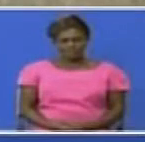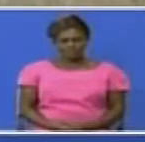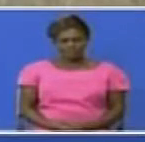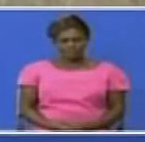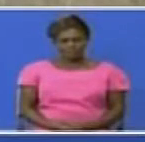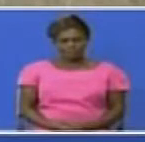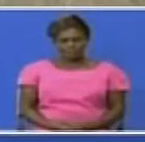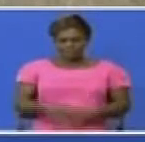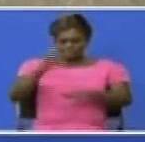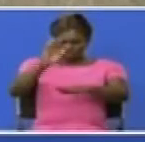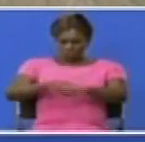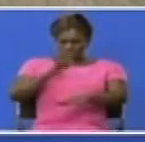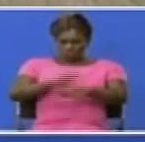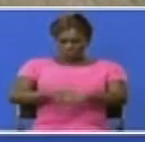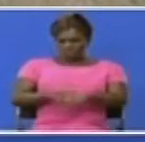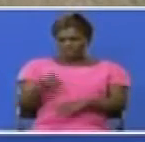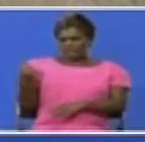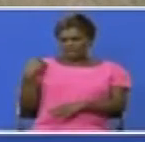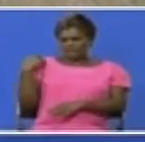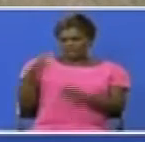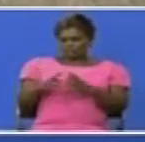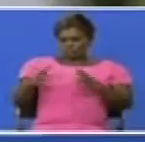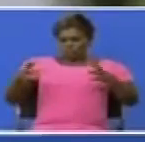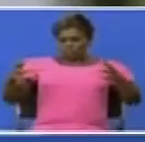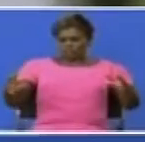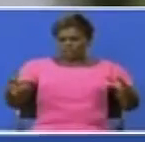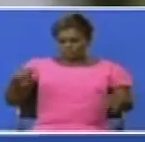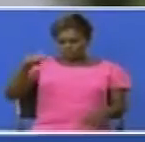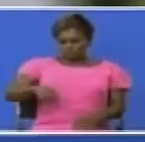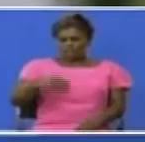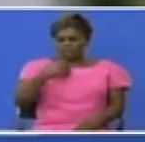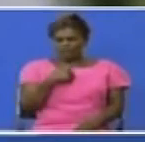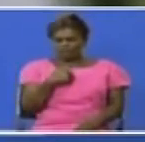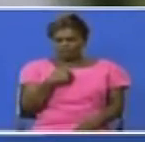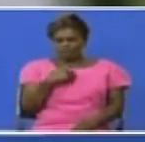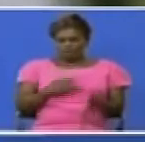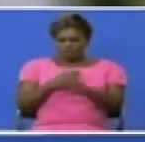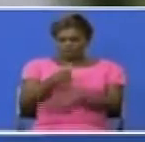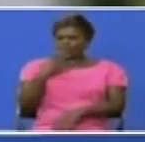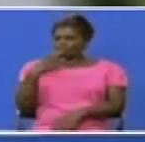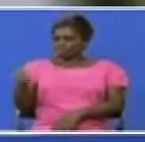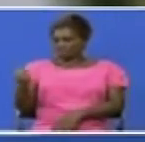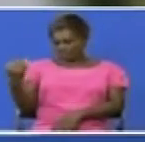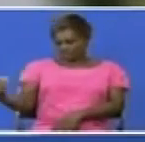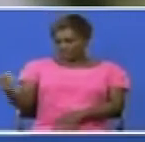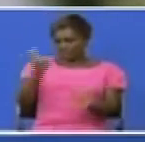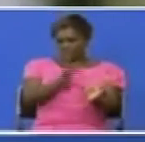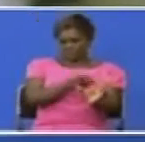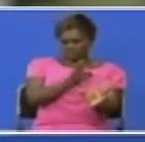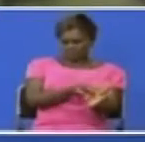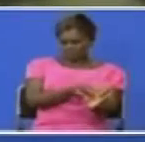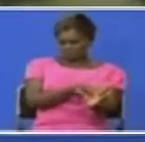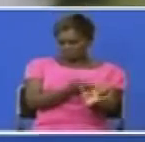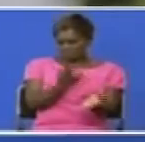I think it has been very good. The numbers have been increasing. Today we have over 500 children participating, which